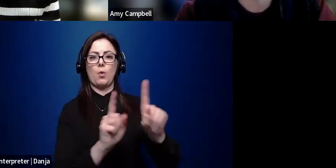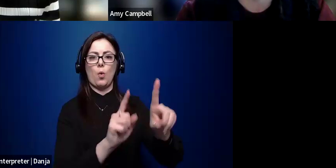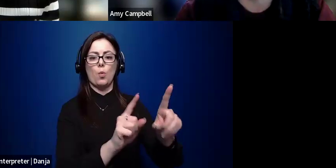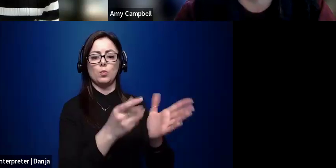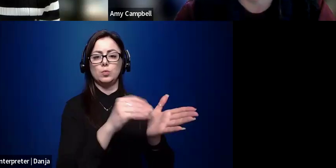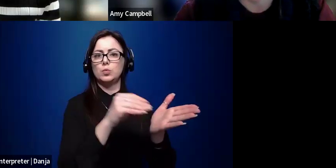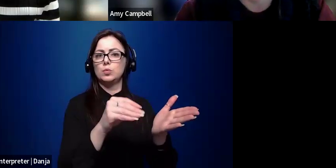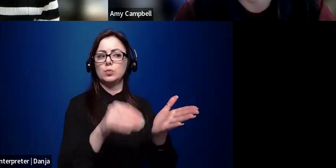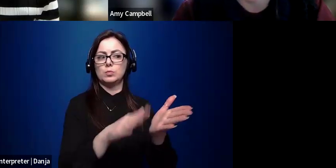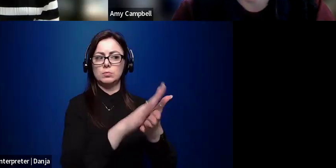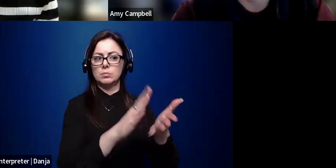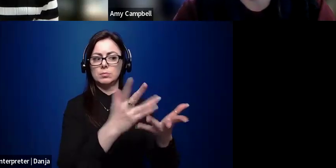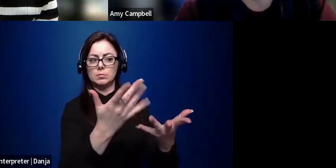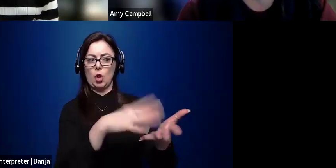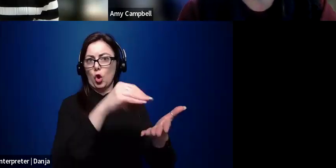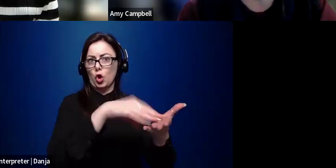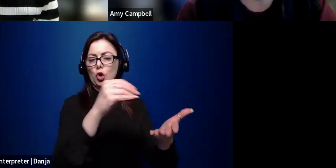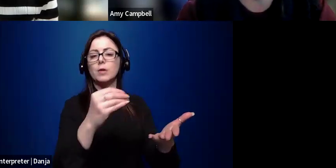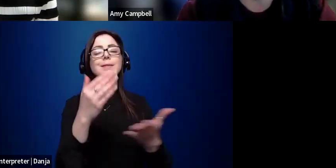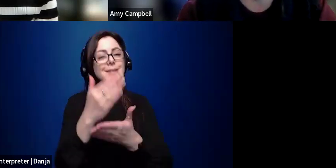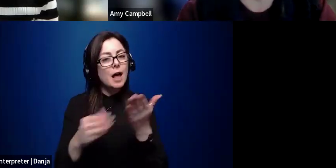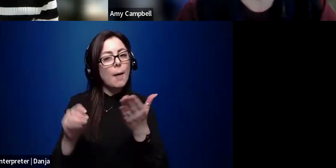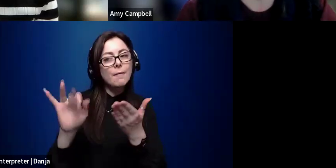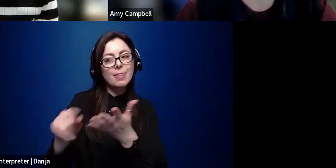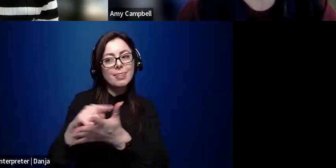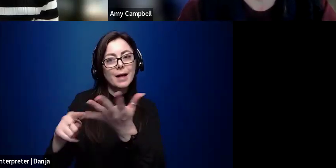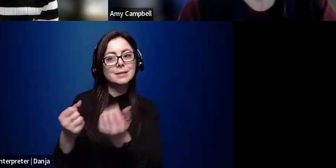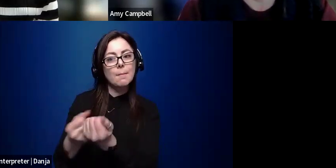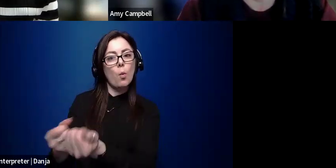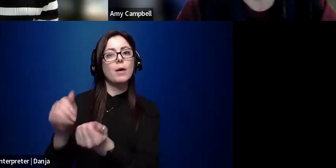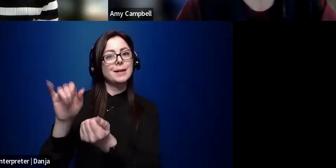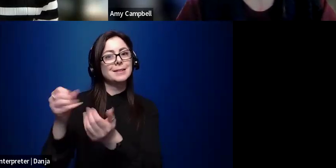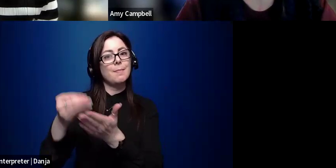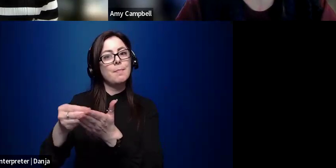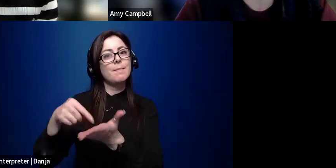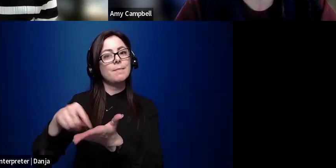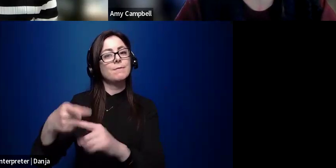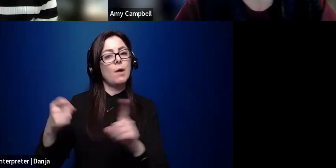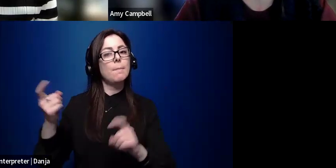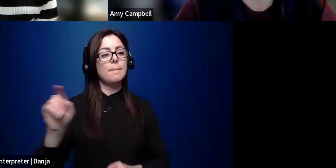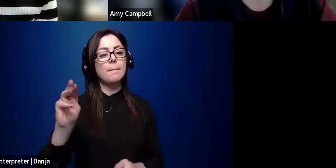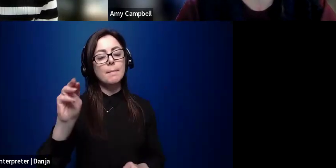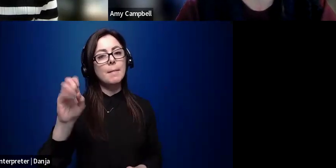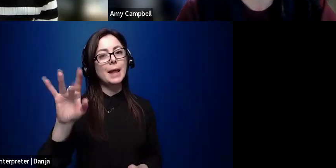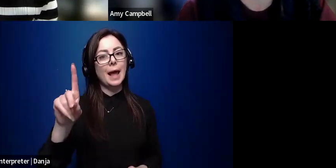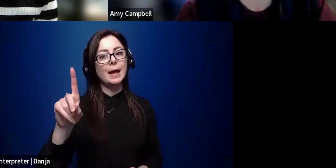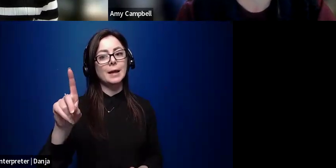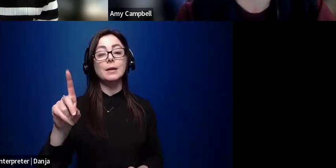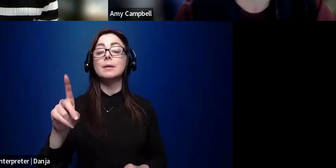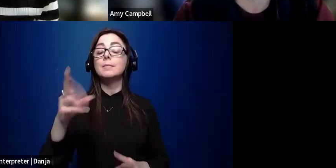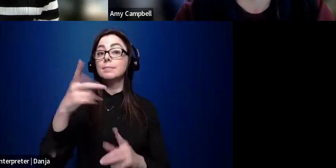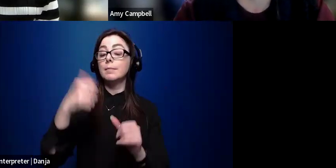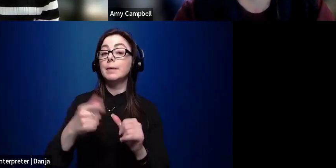Medicaid. And that kind of came to light last year and this year as we talk more about how the AEAs